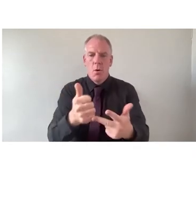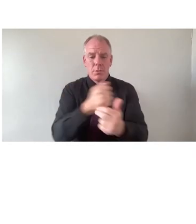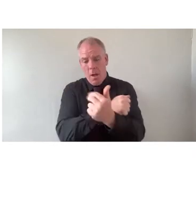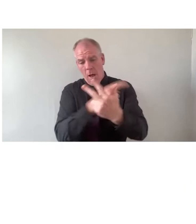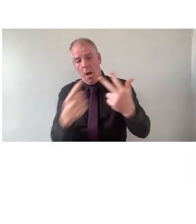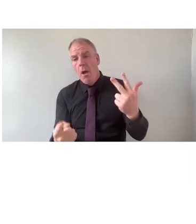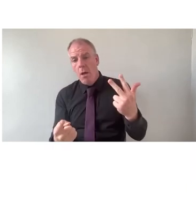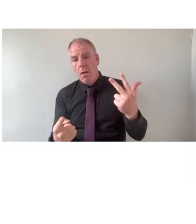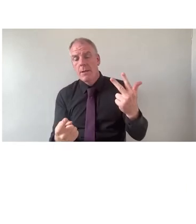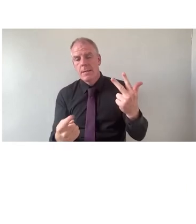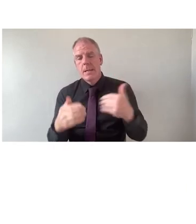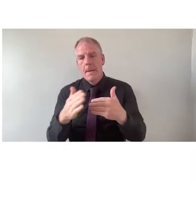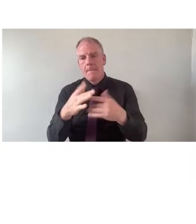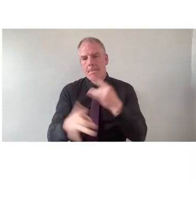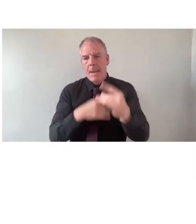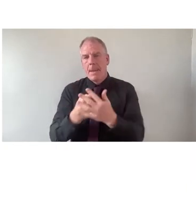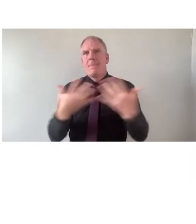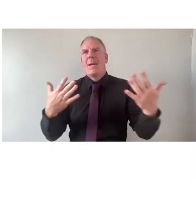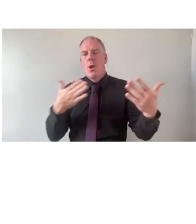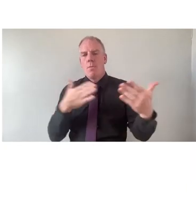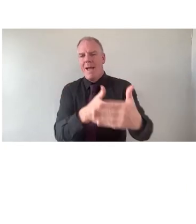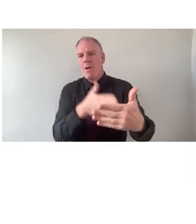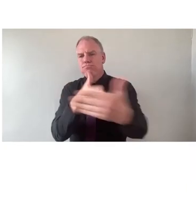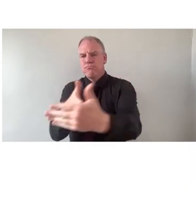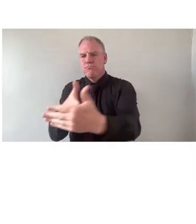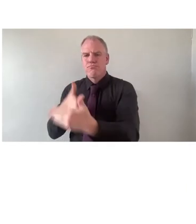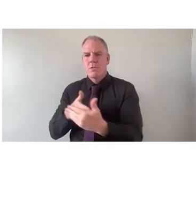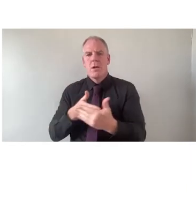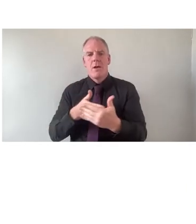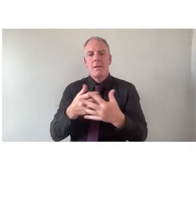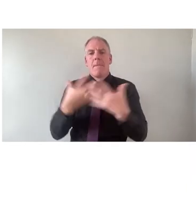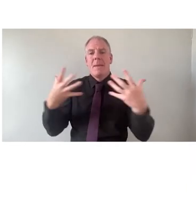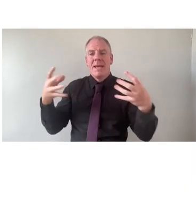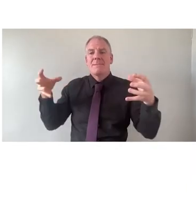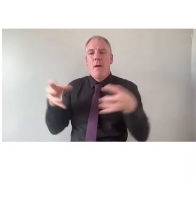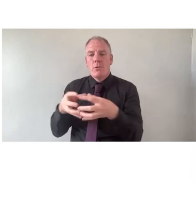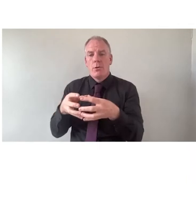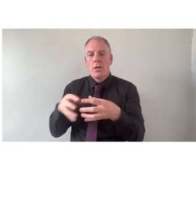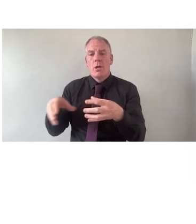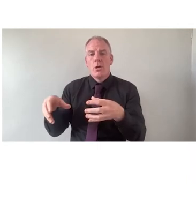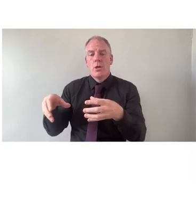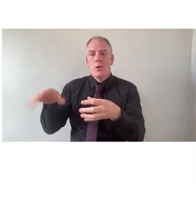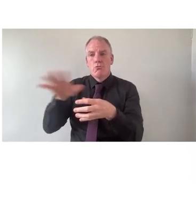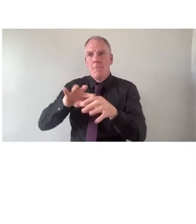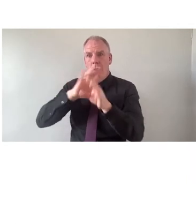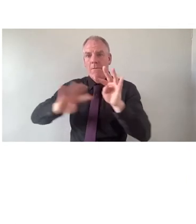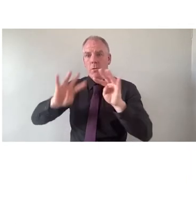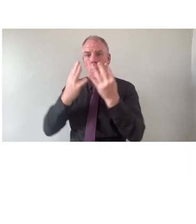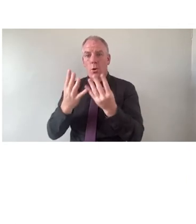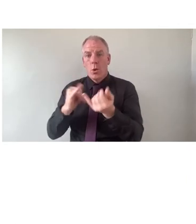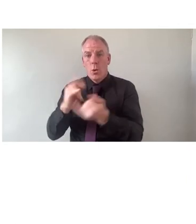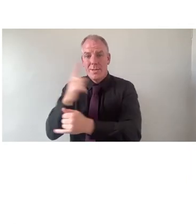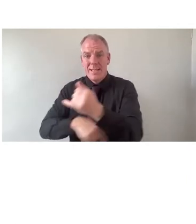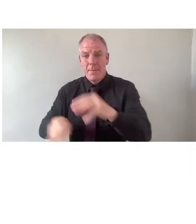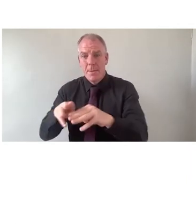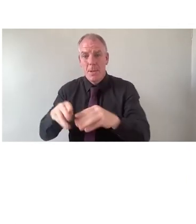conspire to create further insurmountable barriers to the largest minority group in the world, disabled people. We need to be given